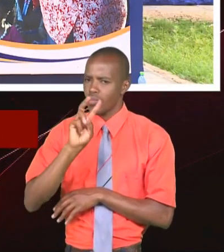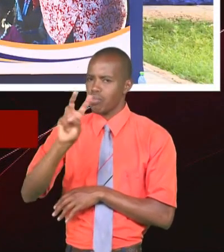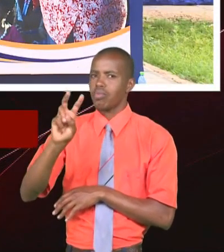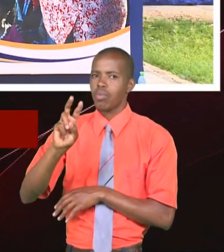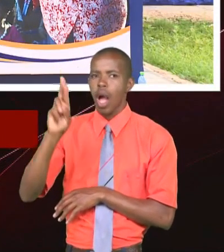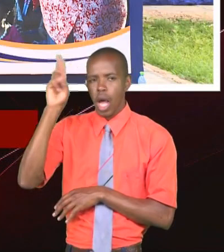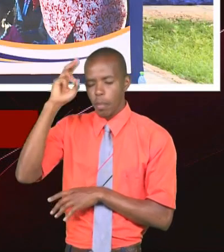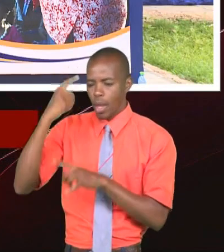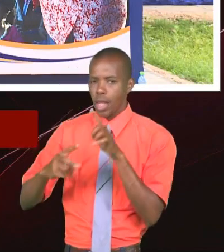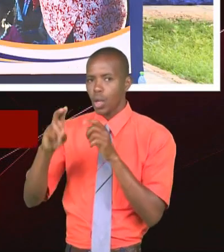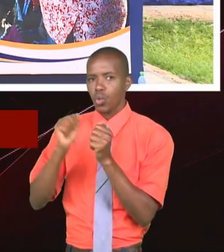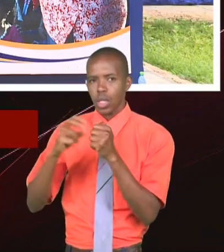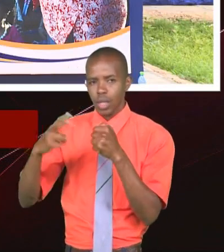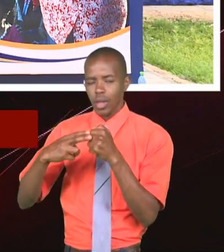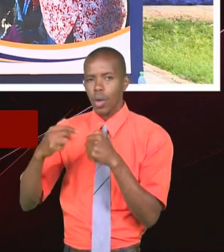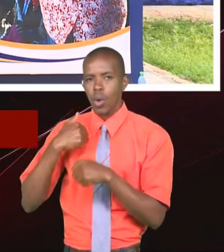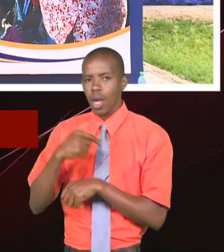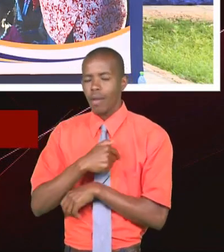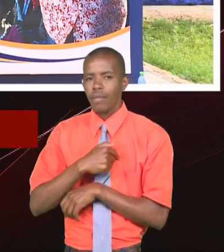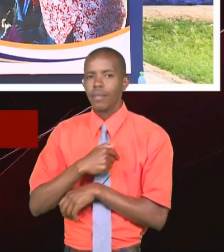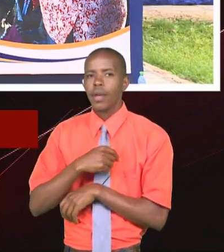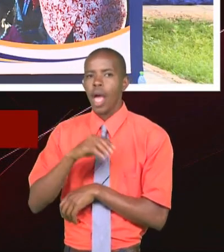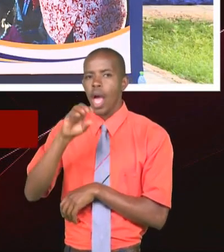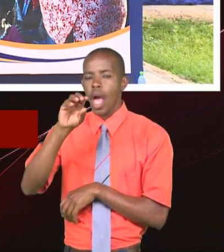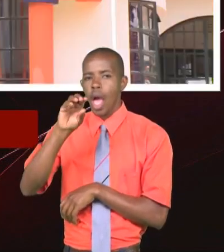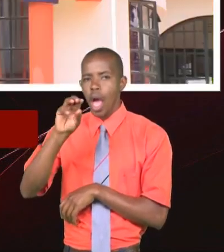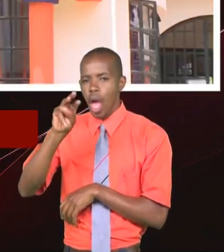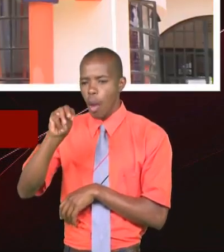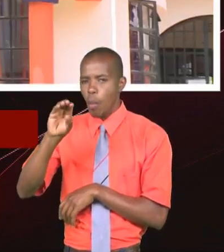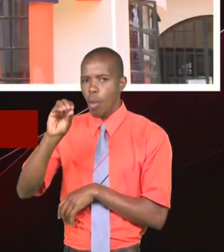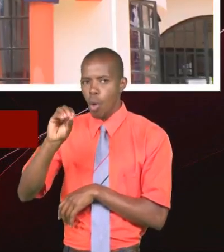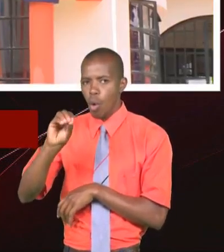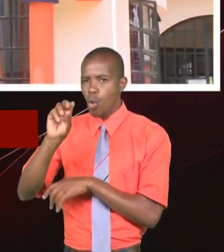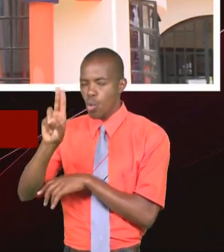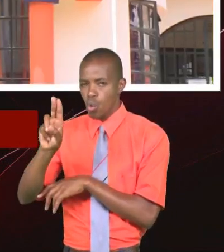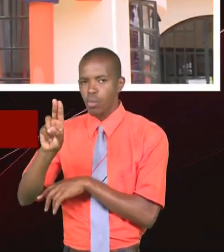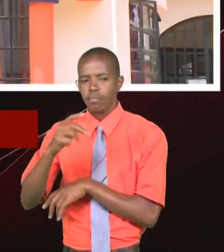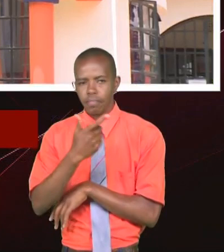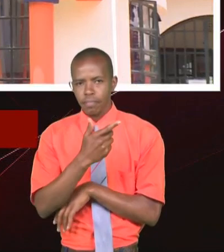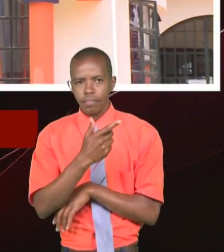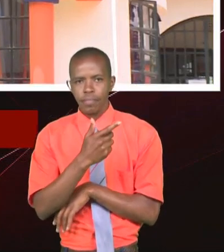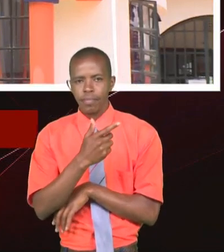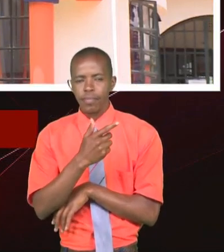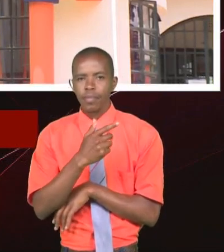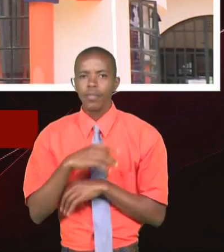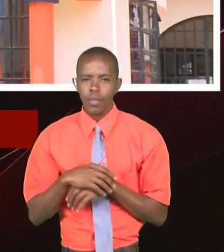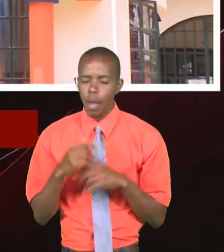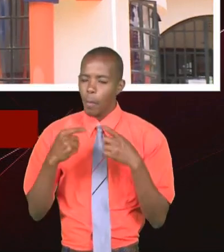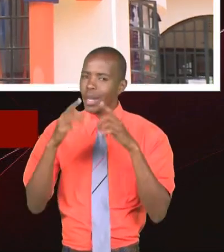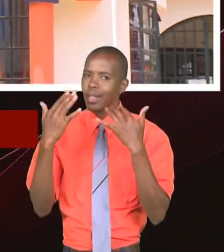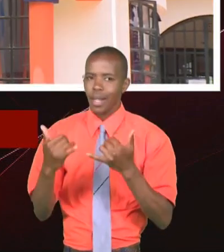I told you in 2017, we had a MOU, and we agreed on how we'll share this and this. And this is Raila and ODM and you're addressing now. Yeah, but